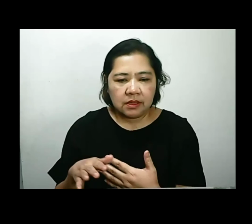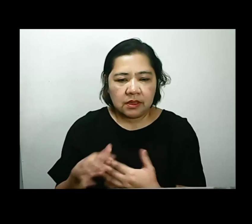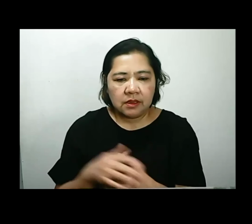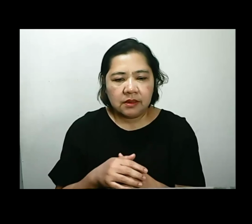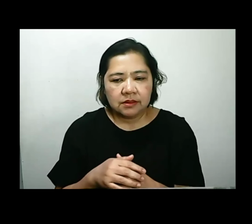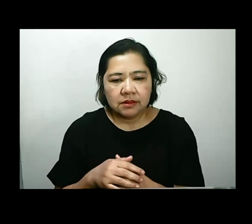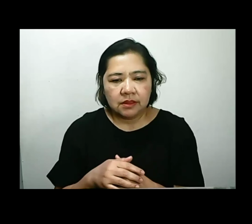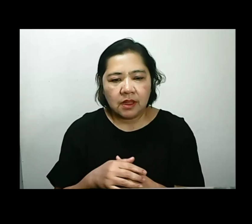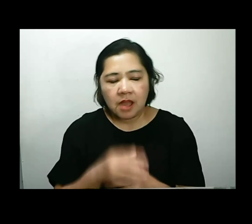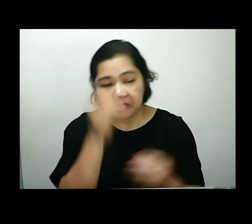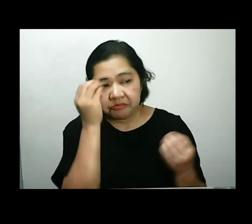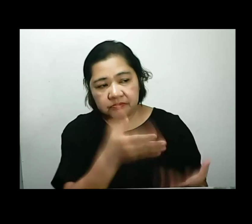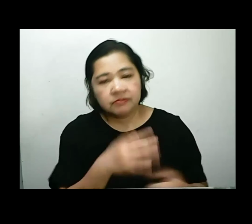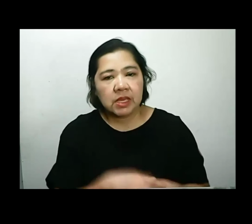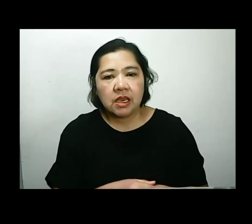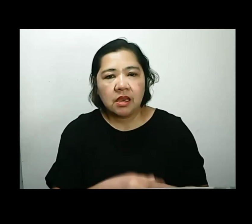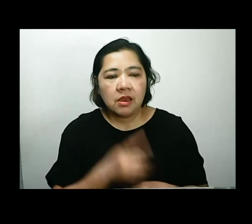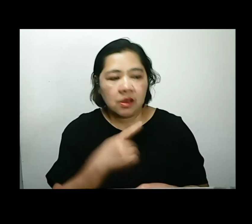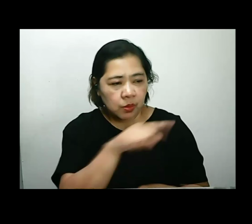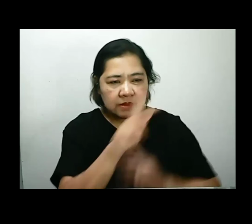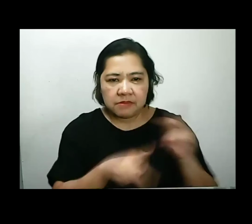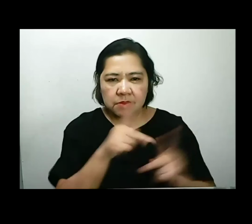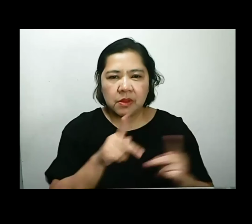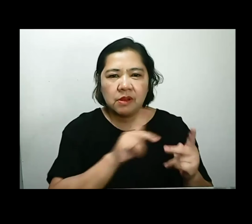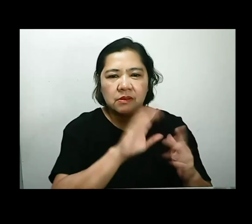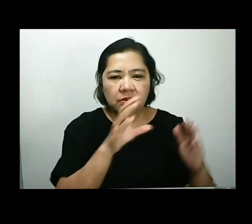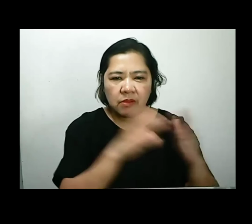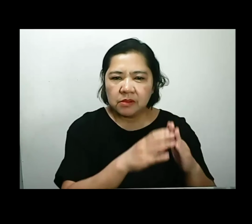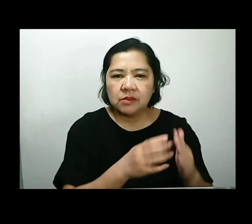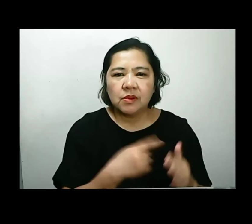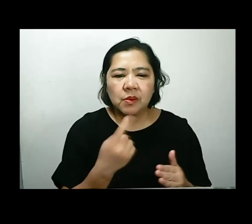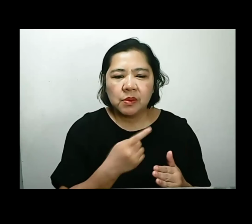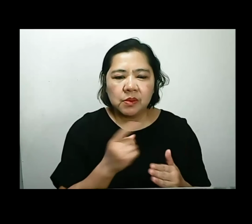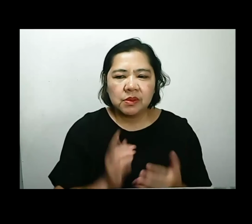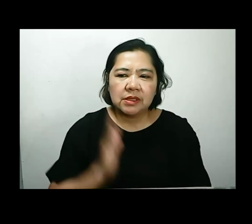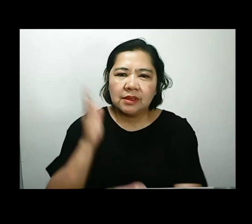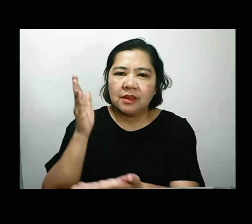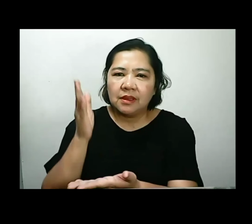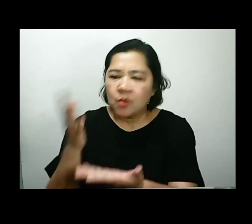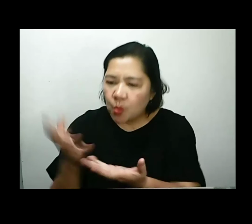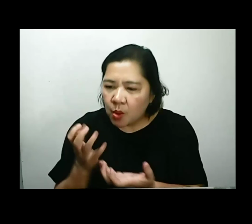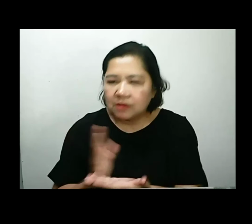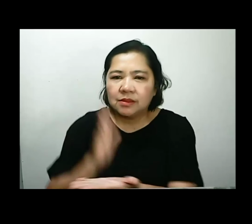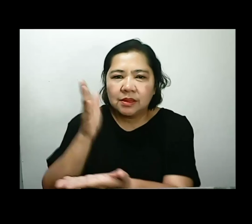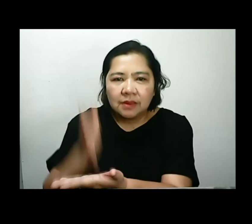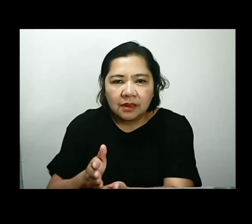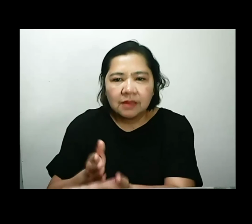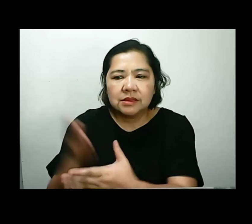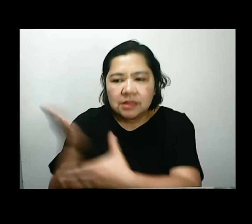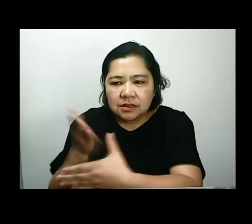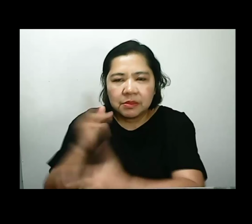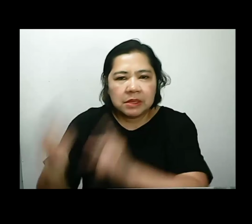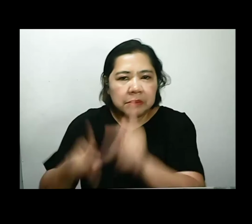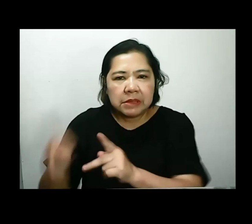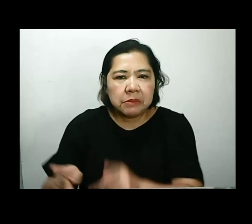her, we people from the city are so fond of just going down there and disturbing the people, not knowing they are so busy, you